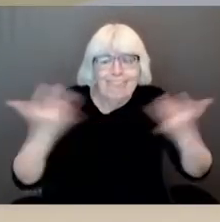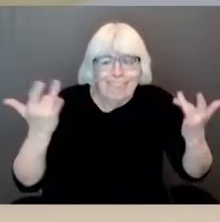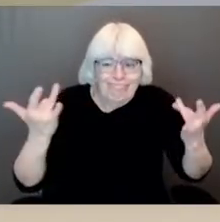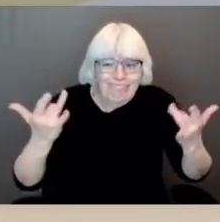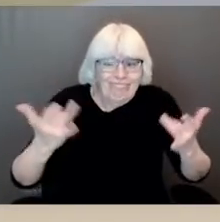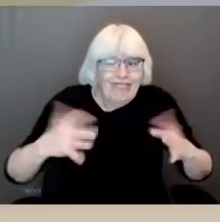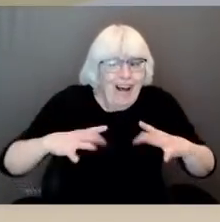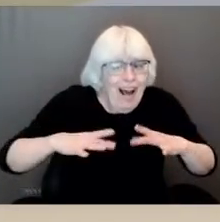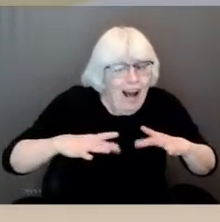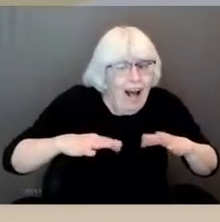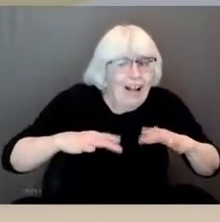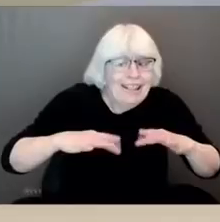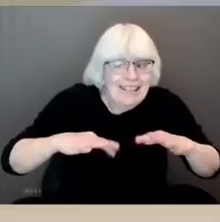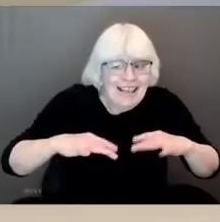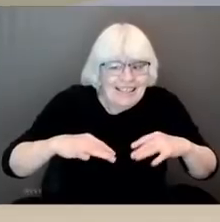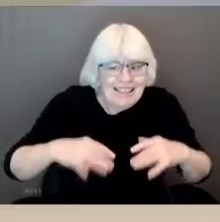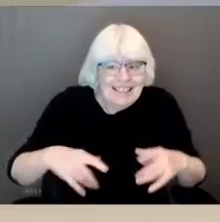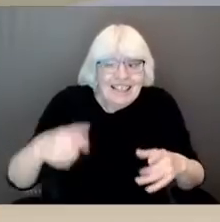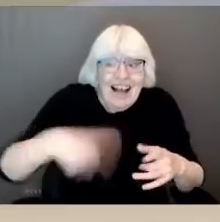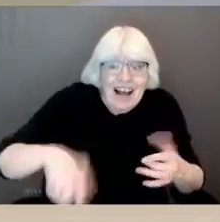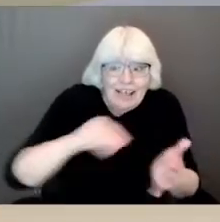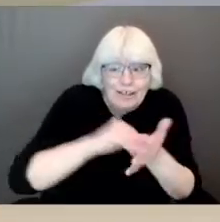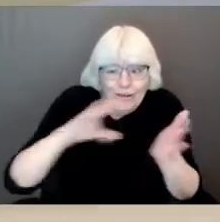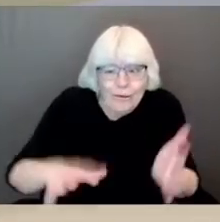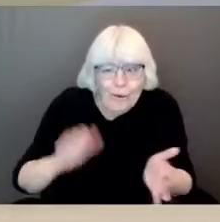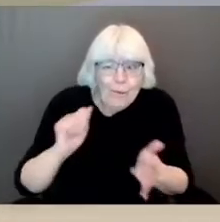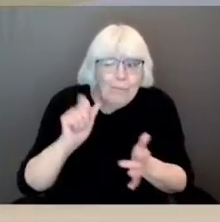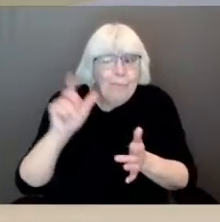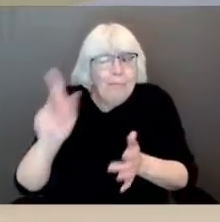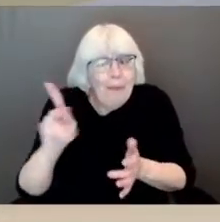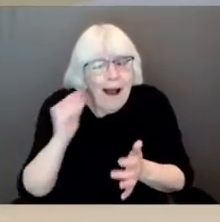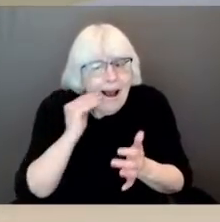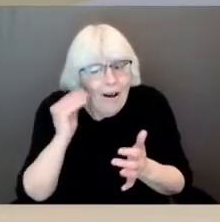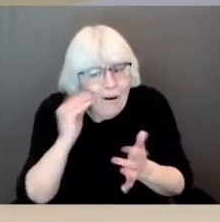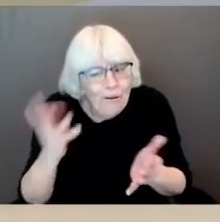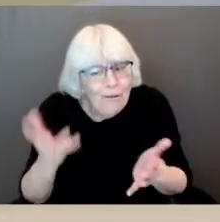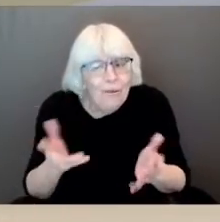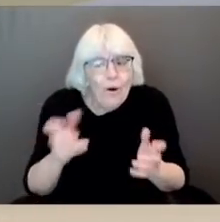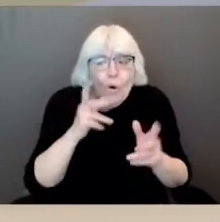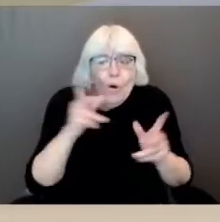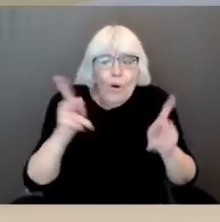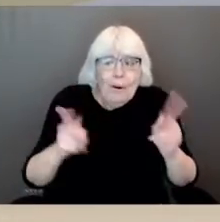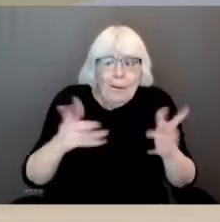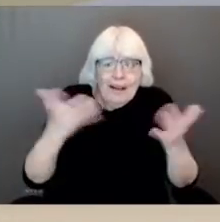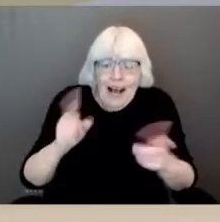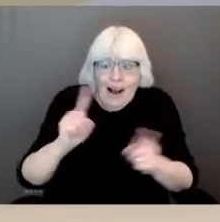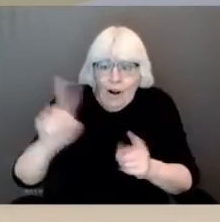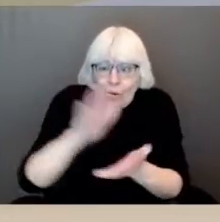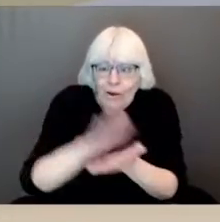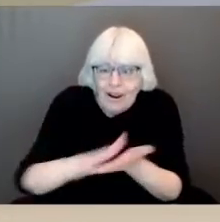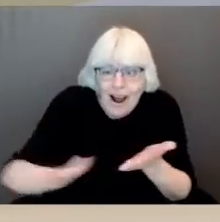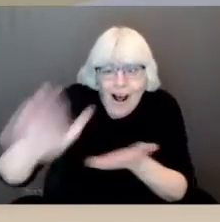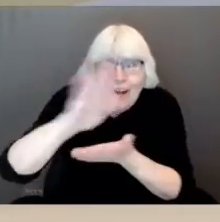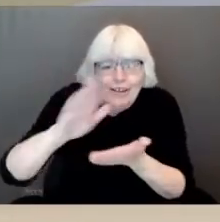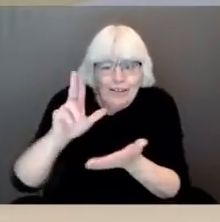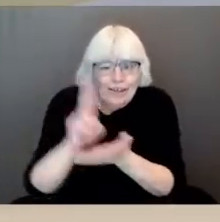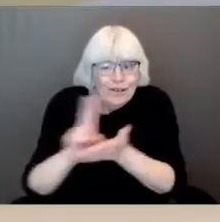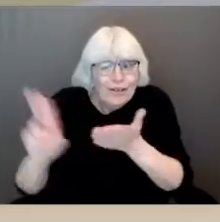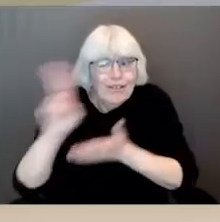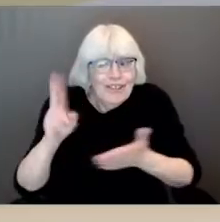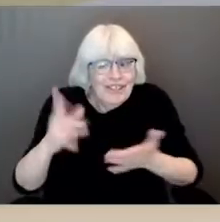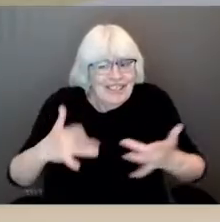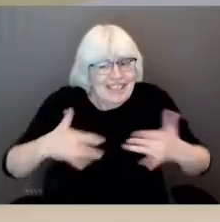coming home, and non-resident students attending PEI post-secondary institutions who are anxious to go back home to spend time with their families